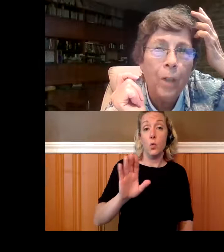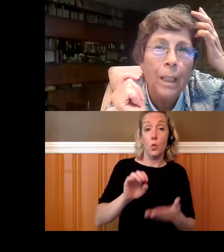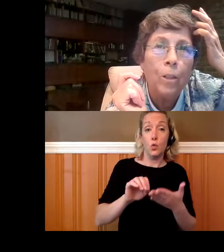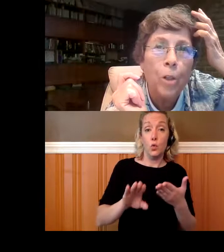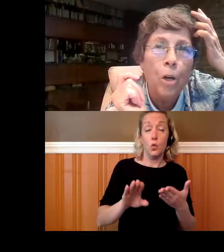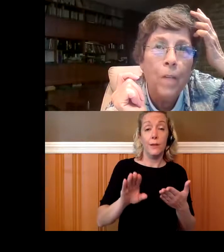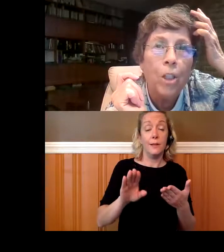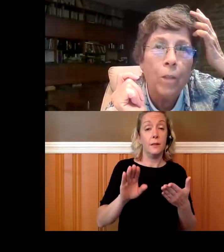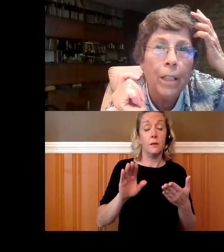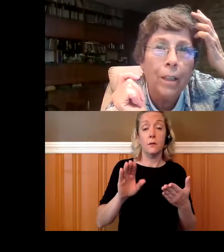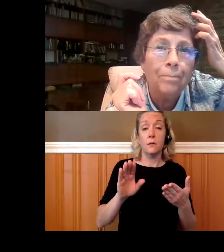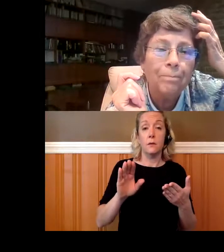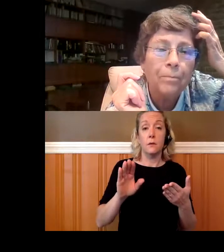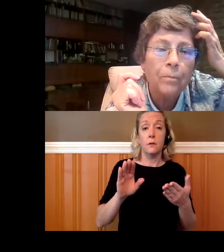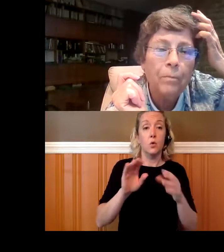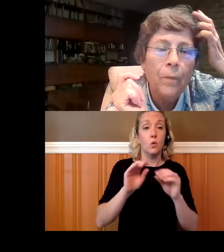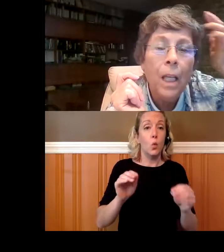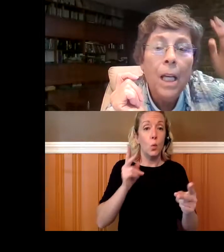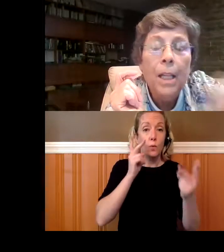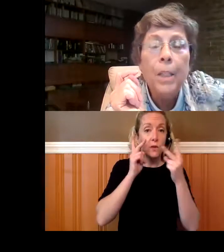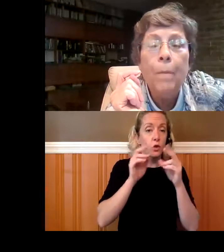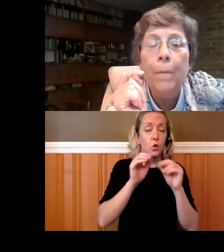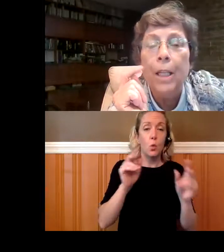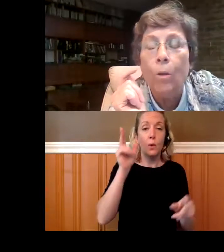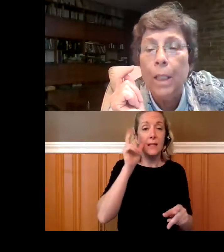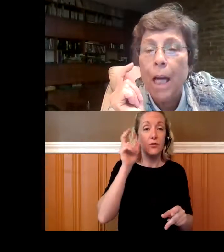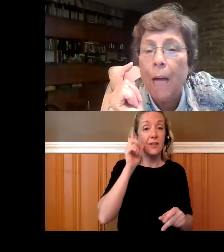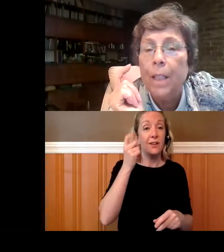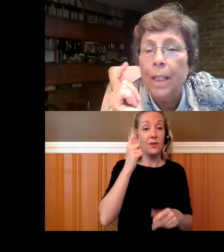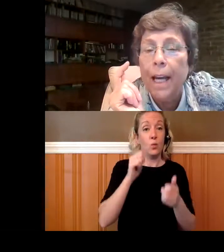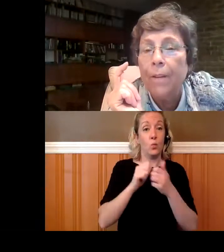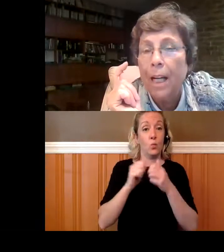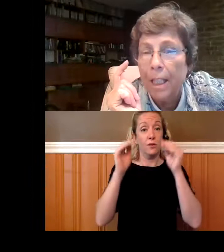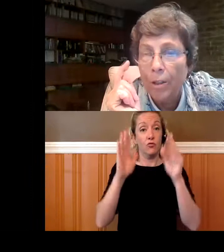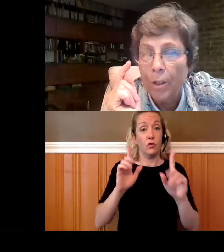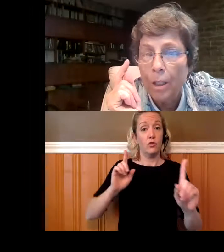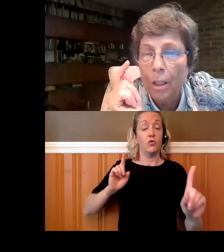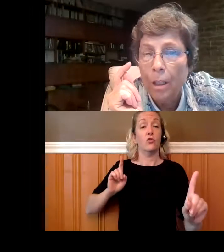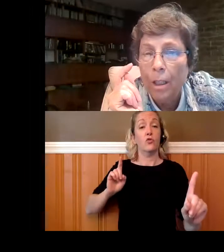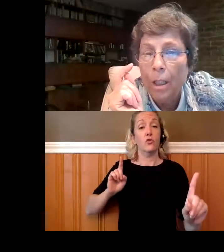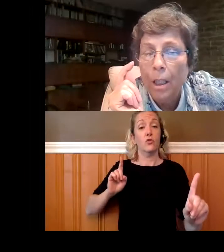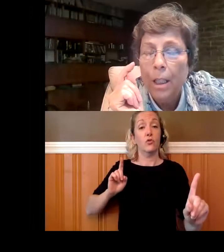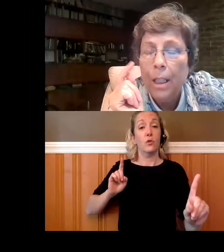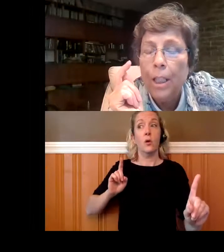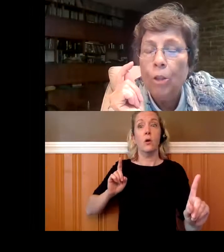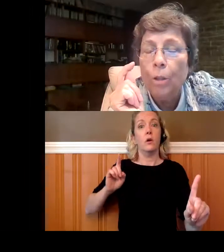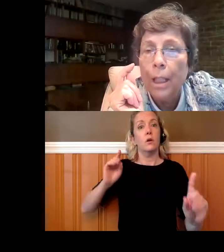only times that they have eyes and ears. This is their time to find out what the heck is going on around